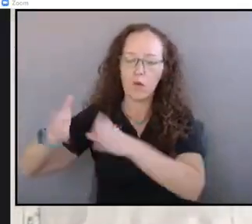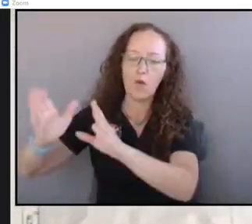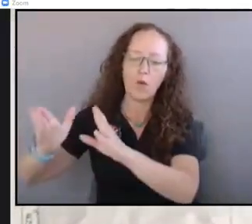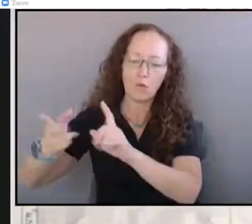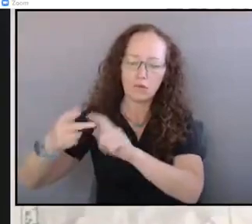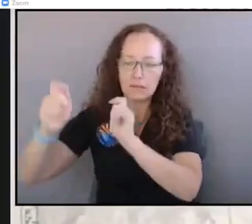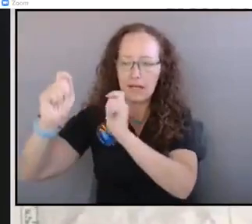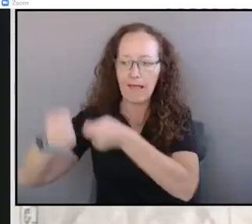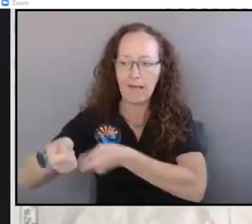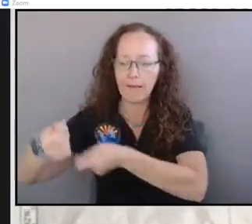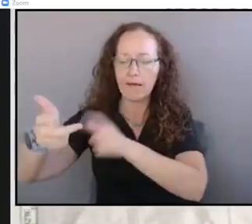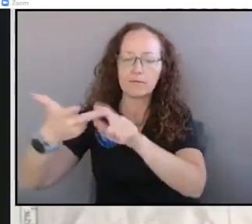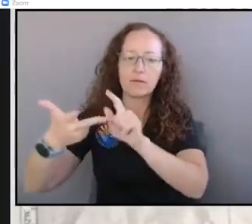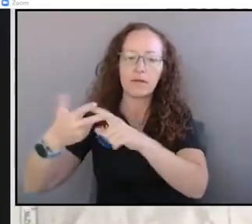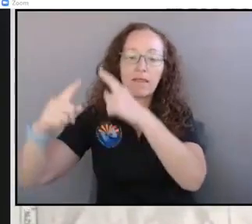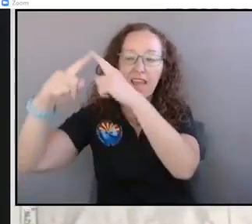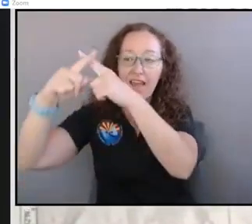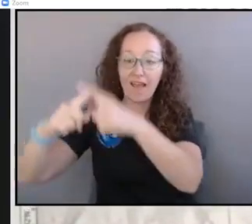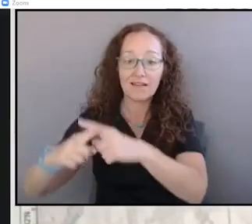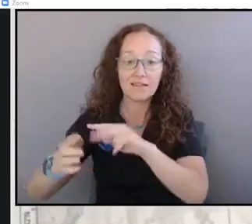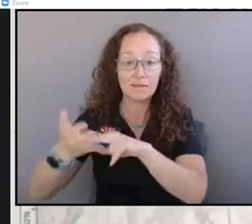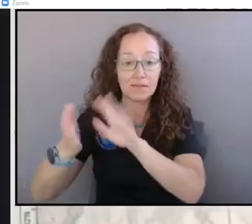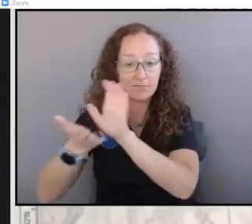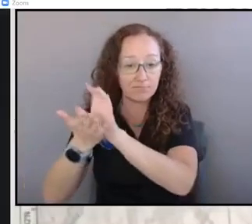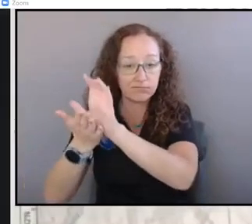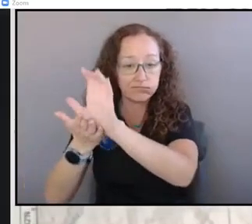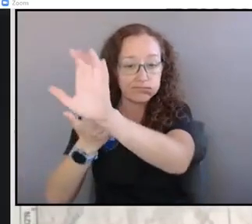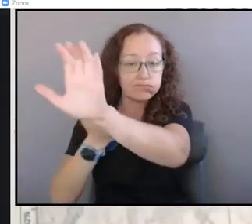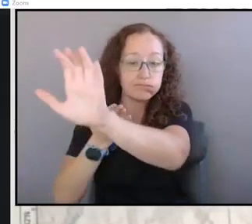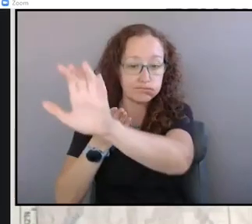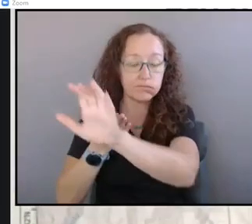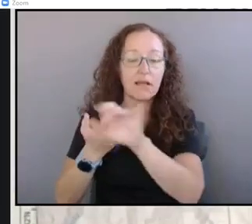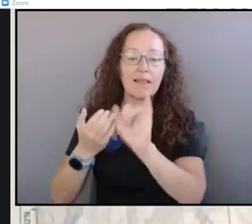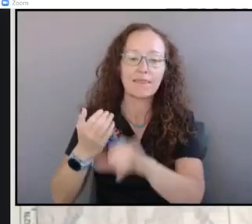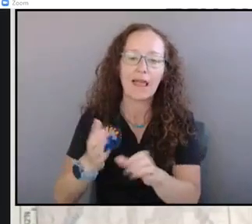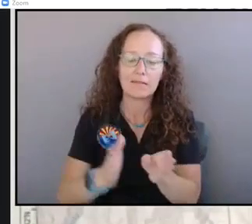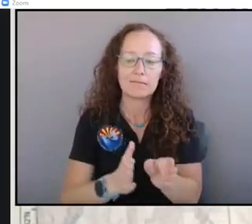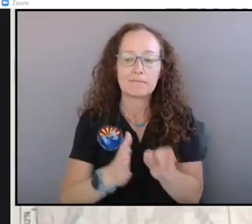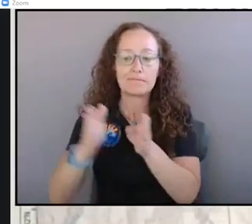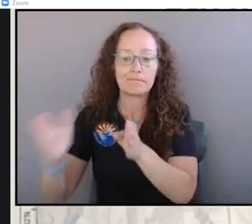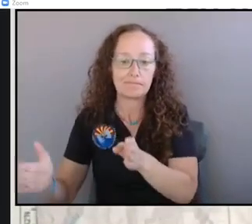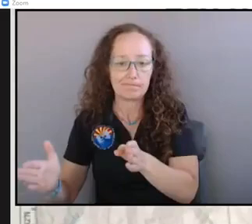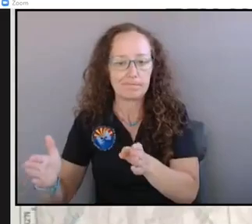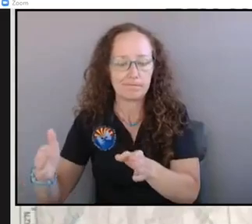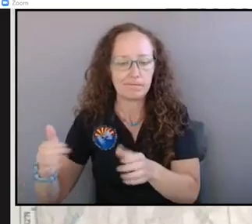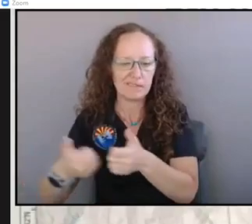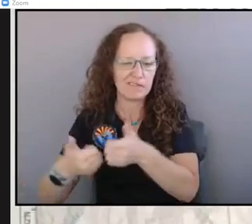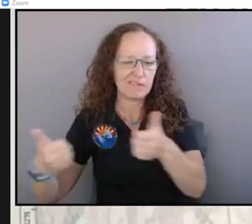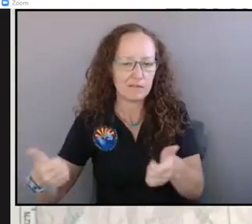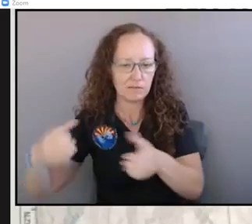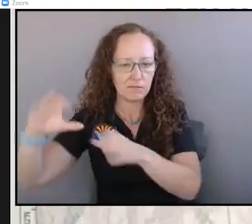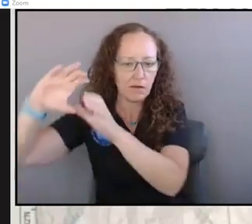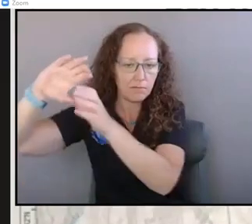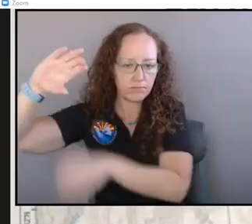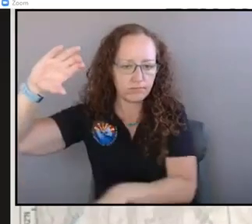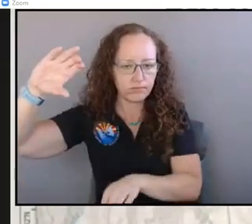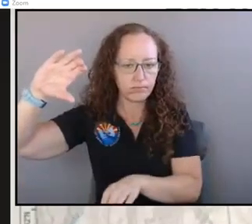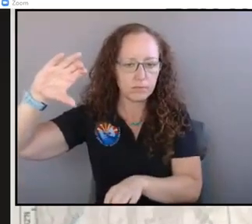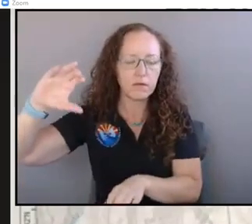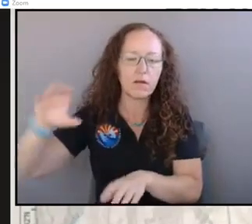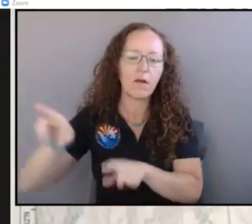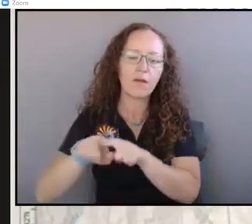black X's. That's that indirect line that we've been talking about. We also call it 203 road, but it's a